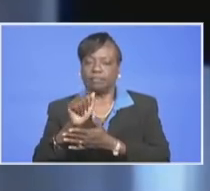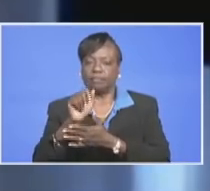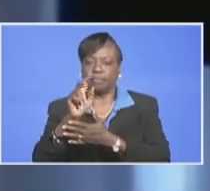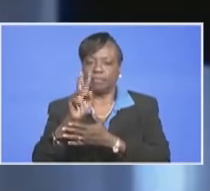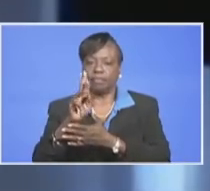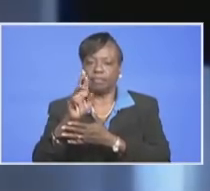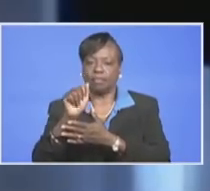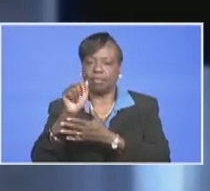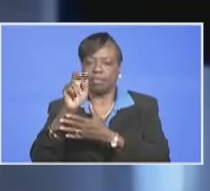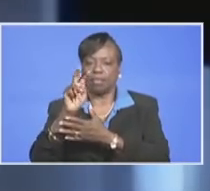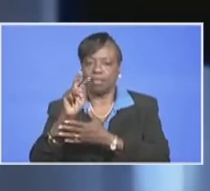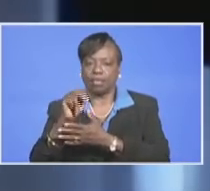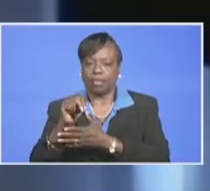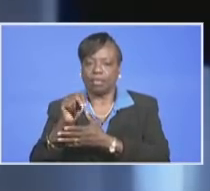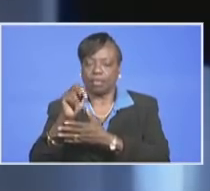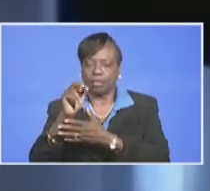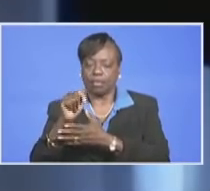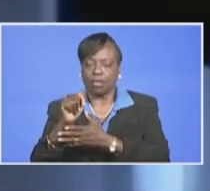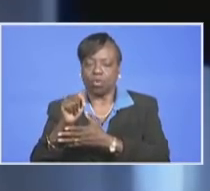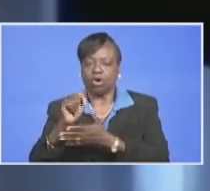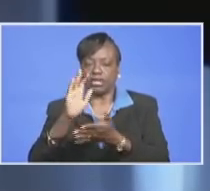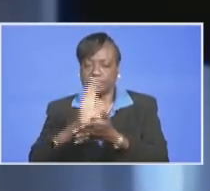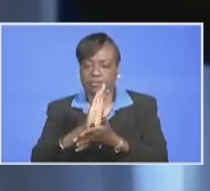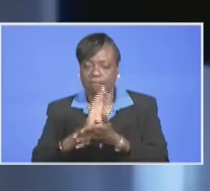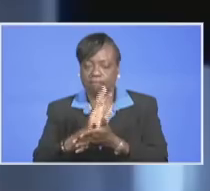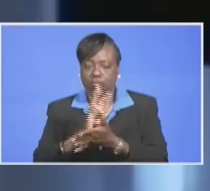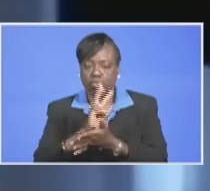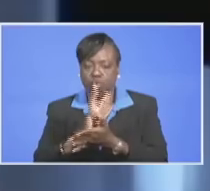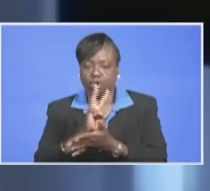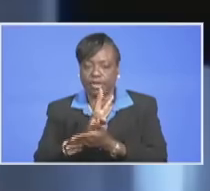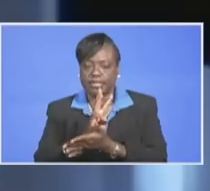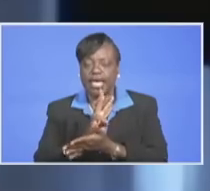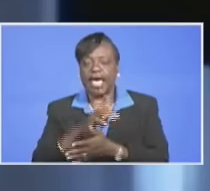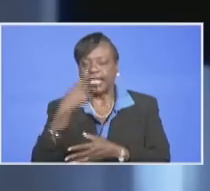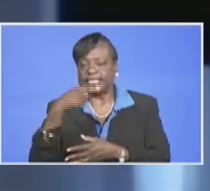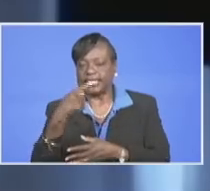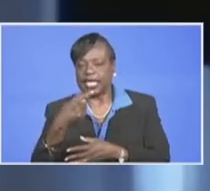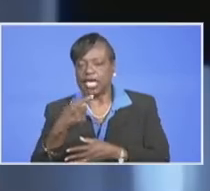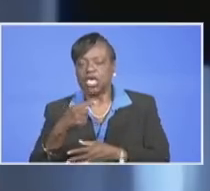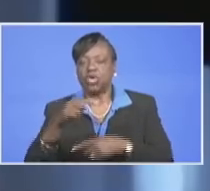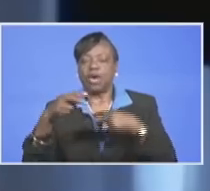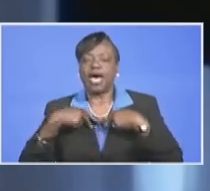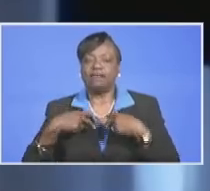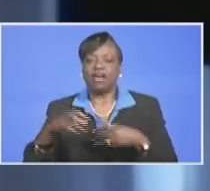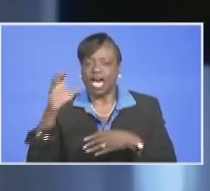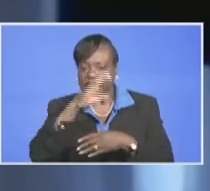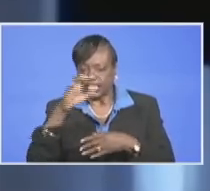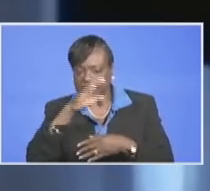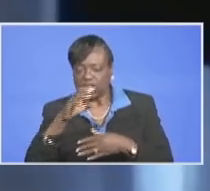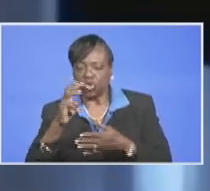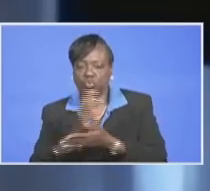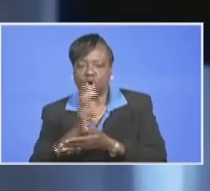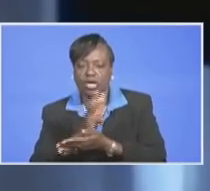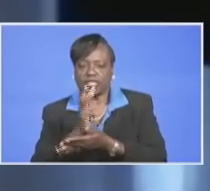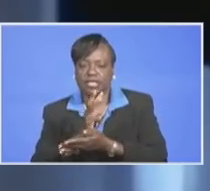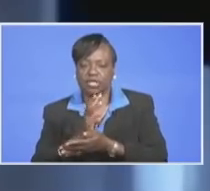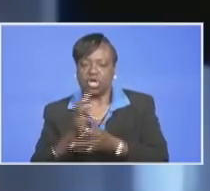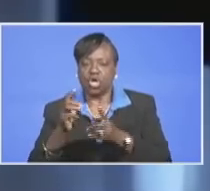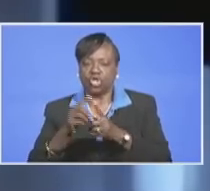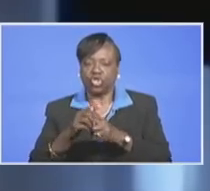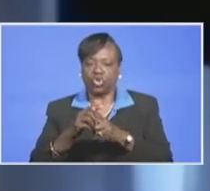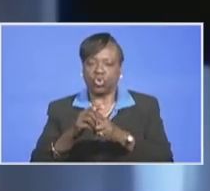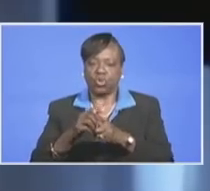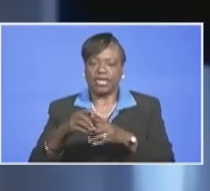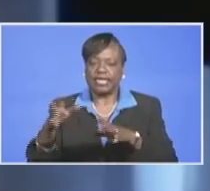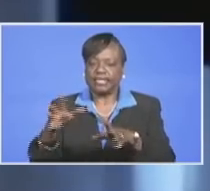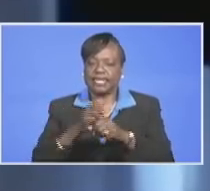anyone like him, Darren Cash, and say they have a search warrant that allowed them to confiscate his computer,